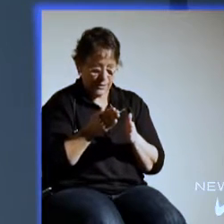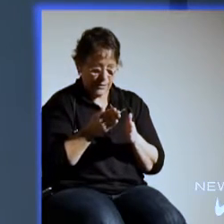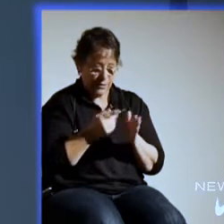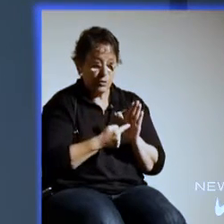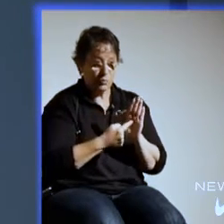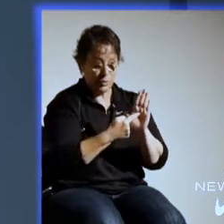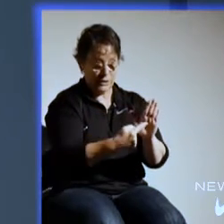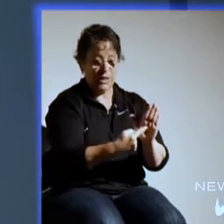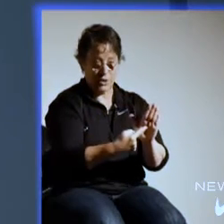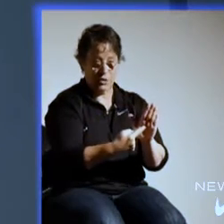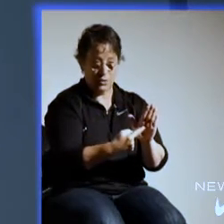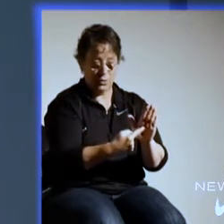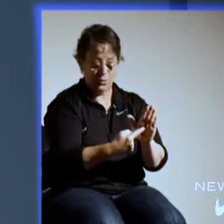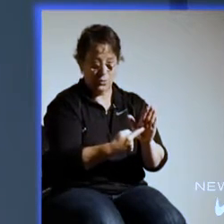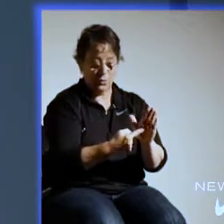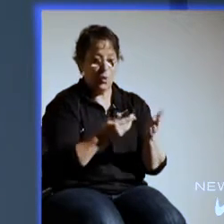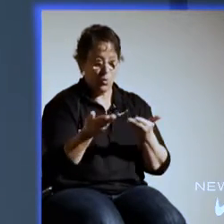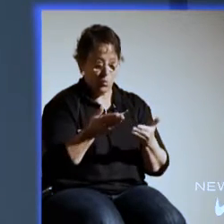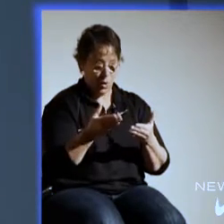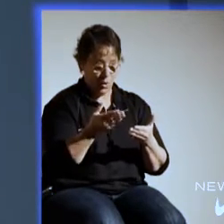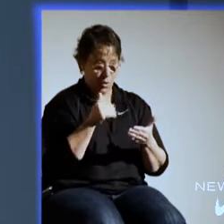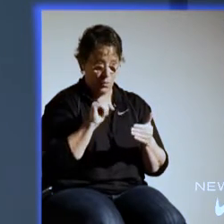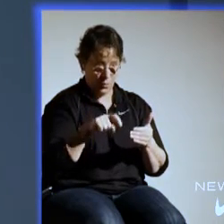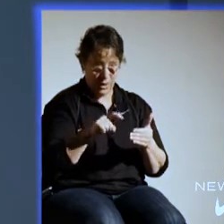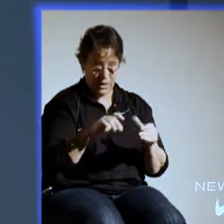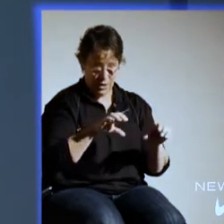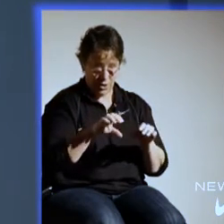need to do now in this next season of ministry.